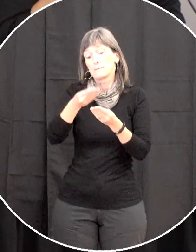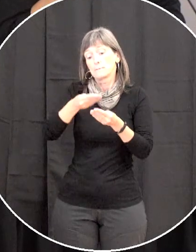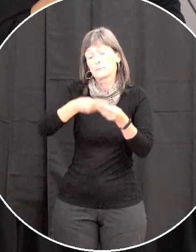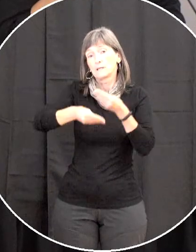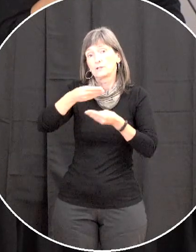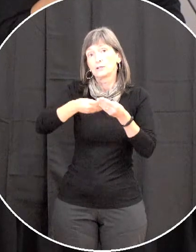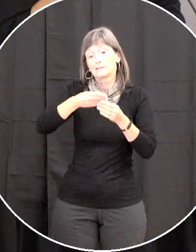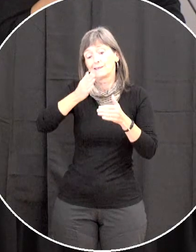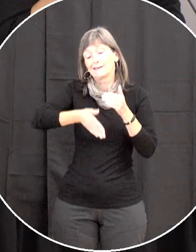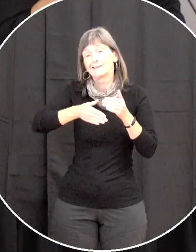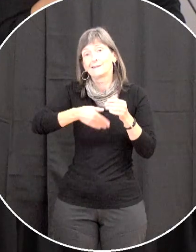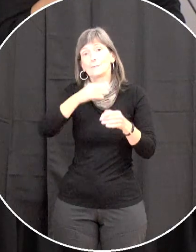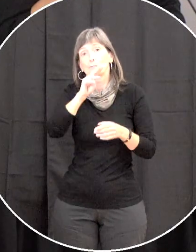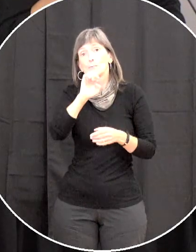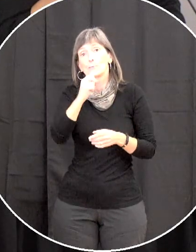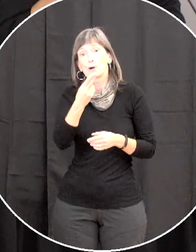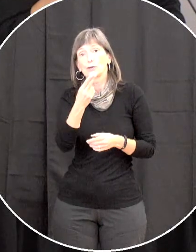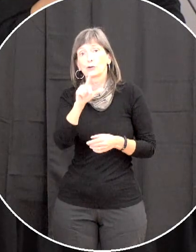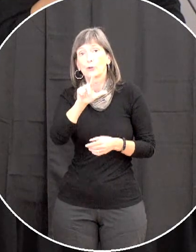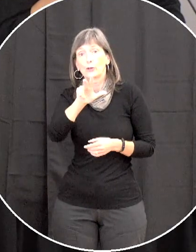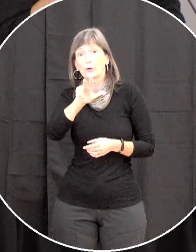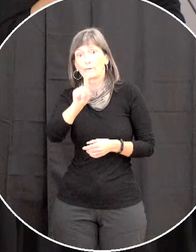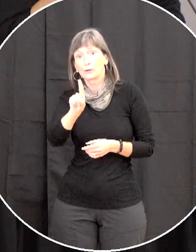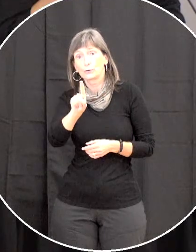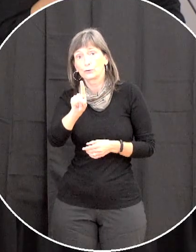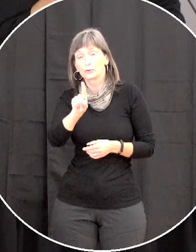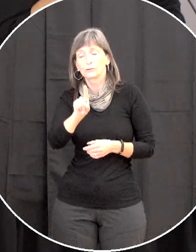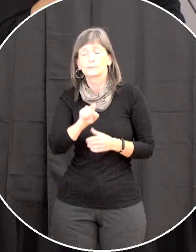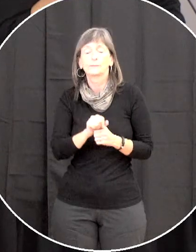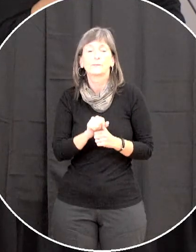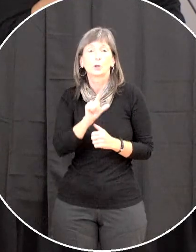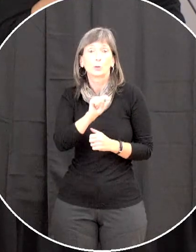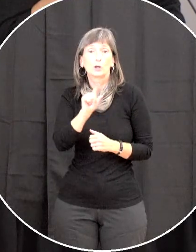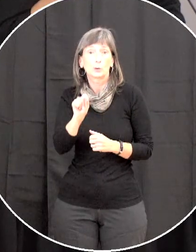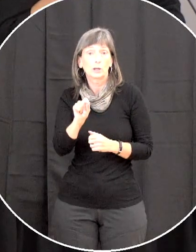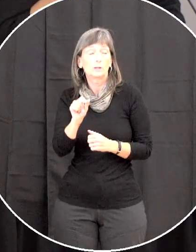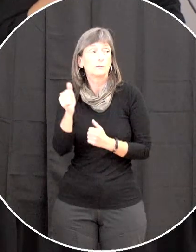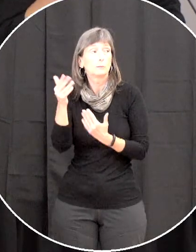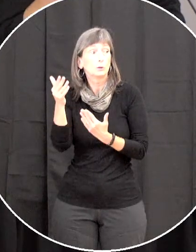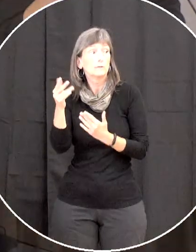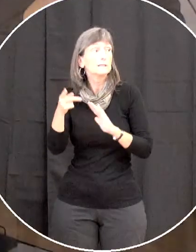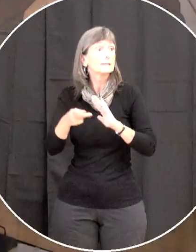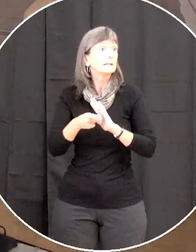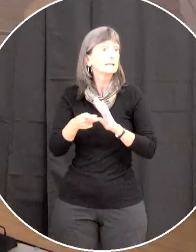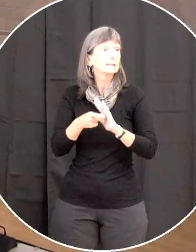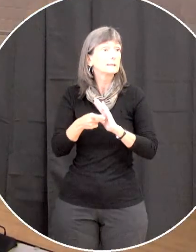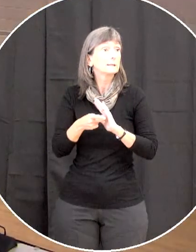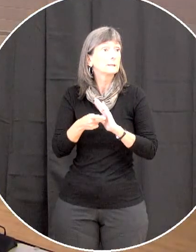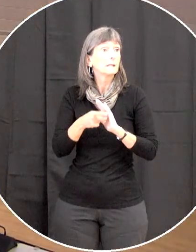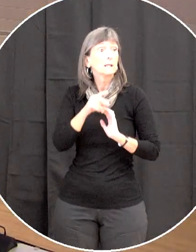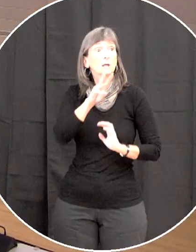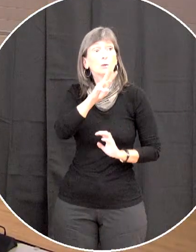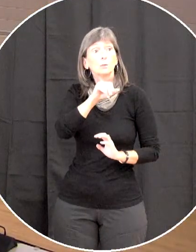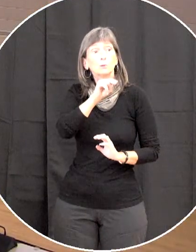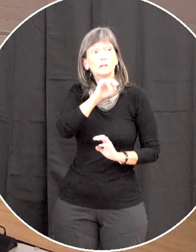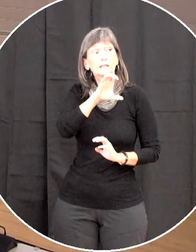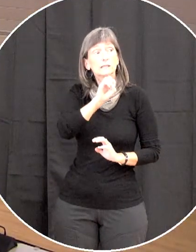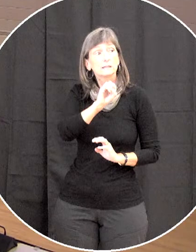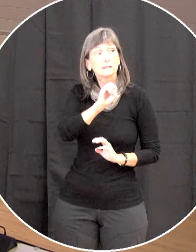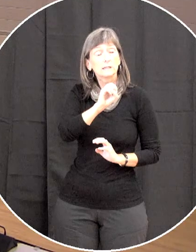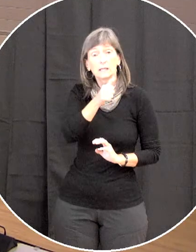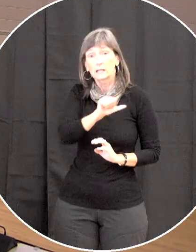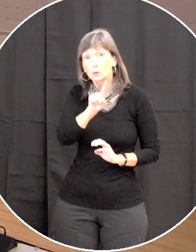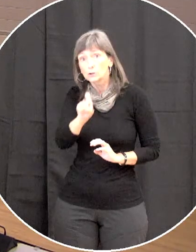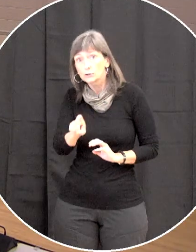31st, 2020, as recommended by the Finance and Operation Committee. So moved. Do I have a seconder? Seconded by Wintz. Any